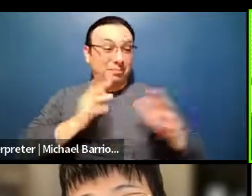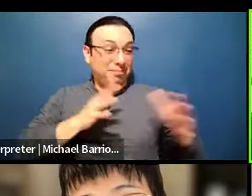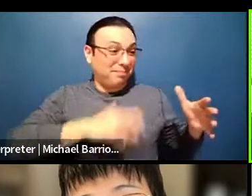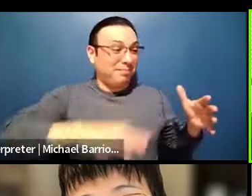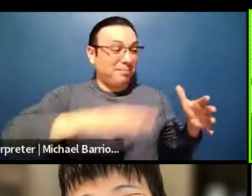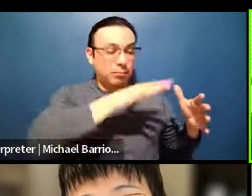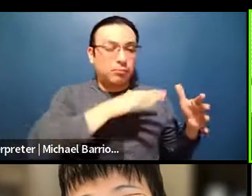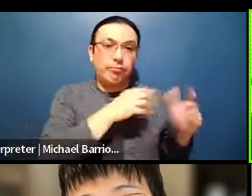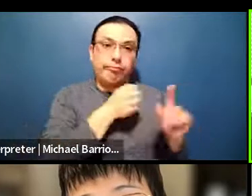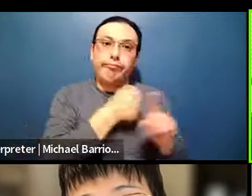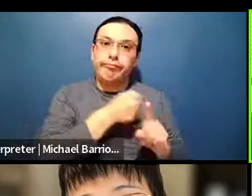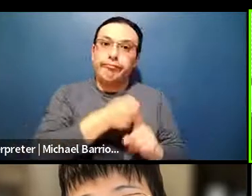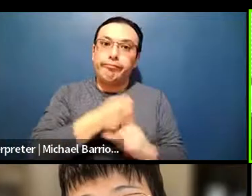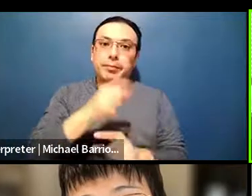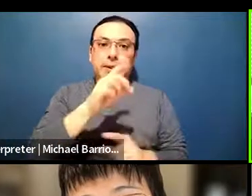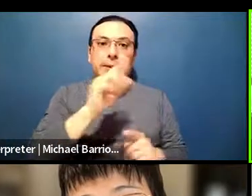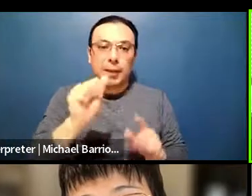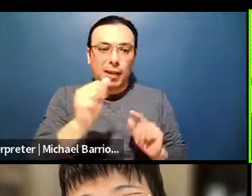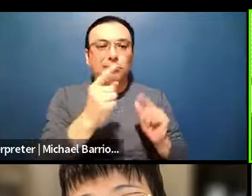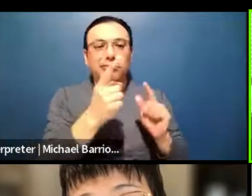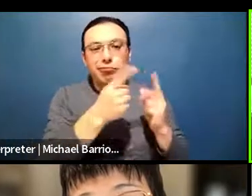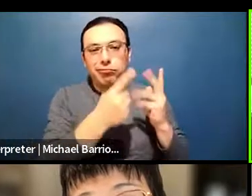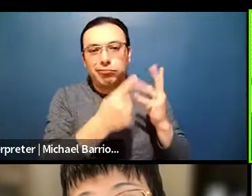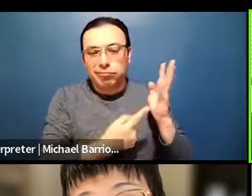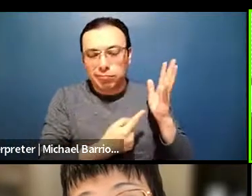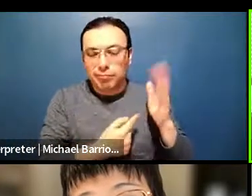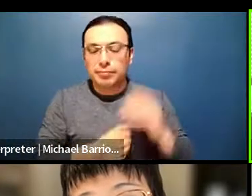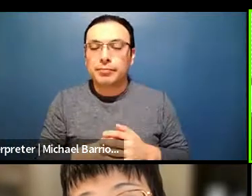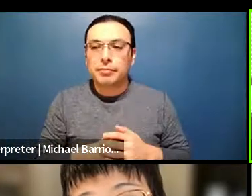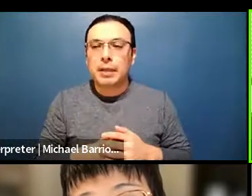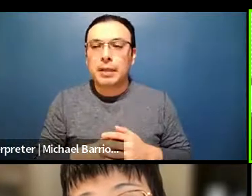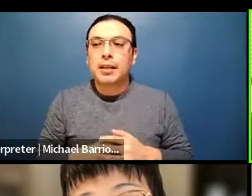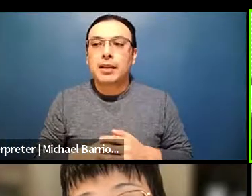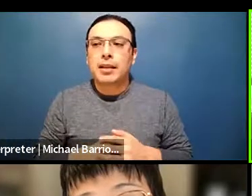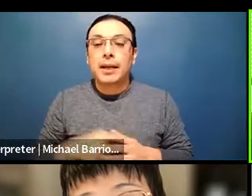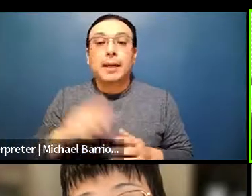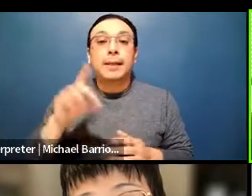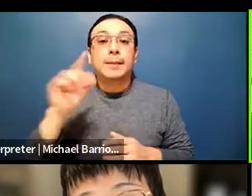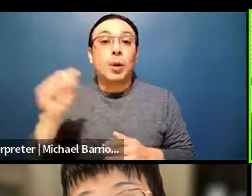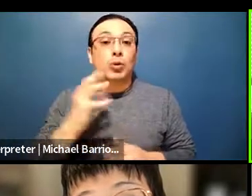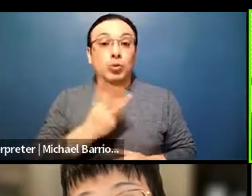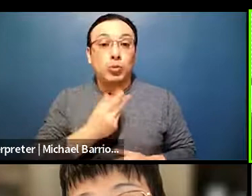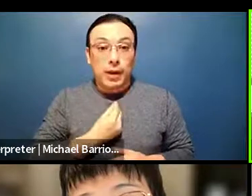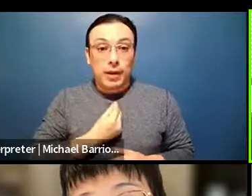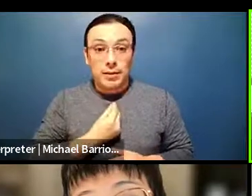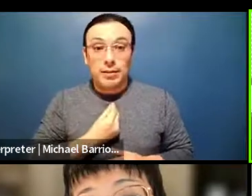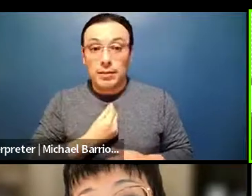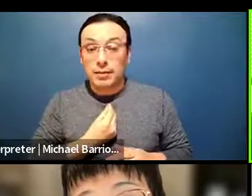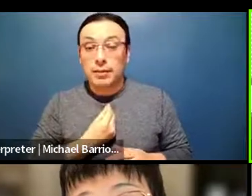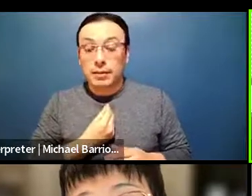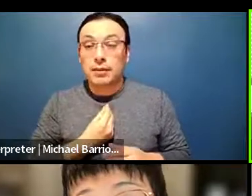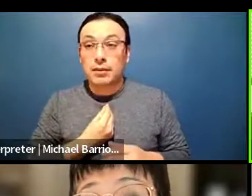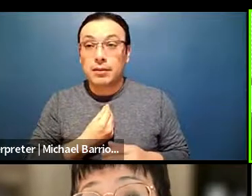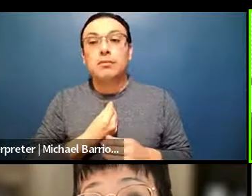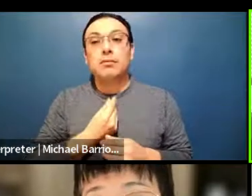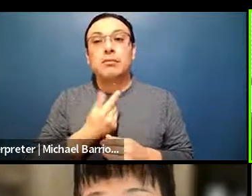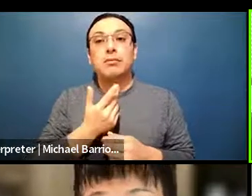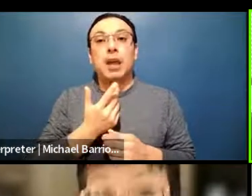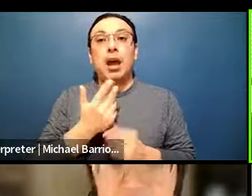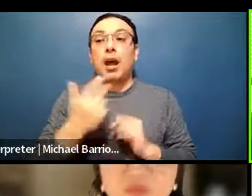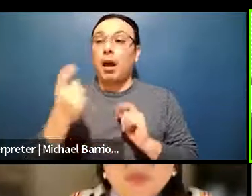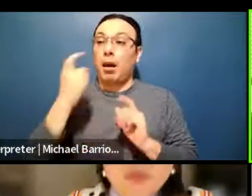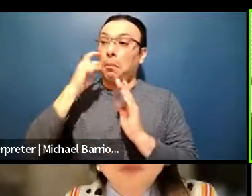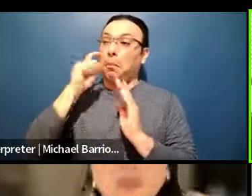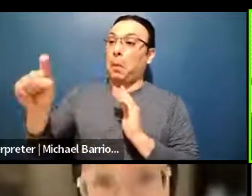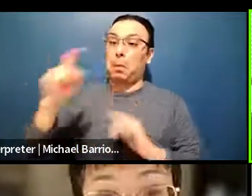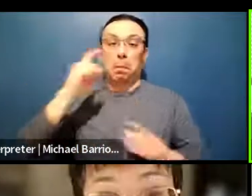And for many reasons, disabled trans people don't always visually recognize one another. And part of